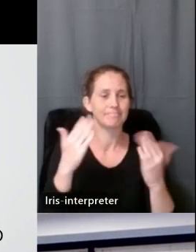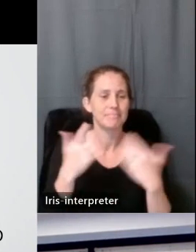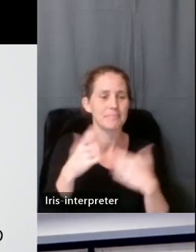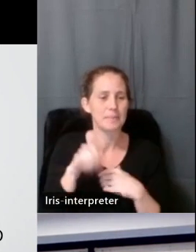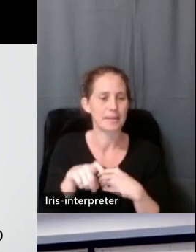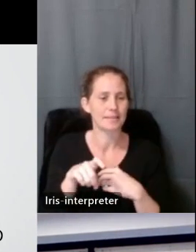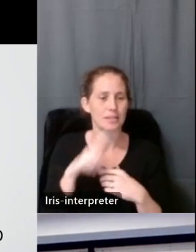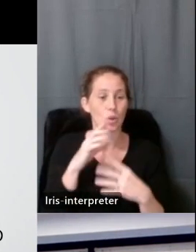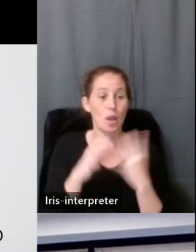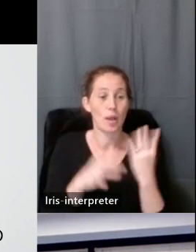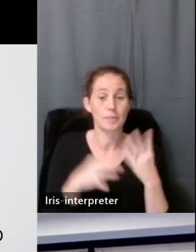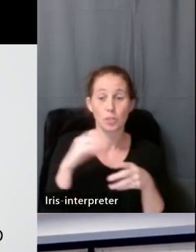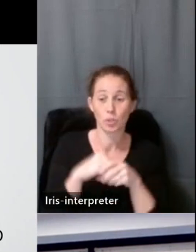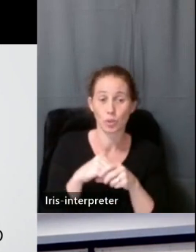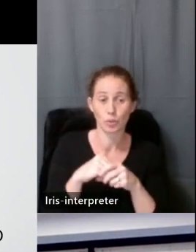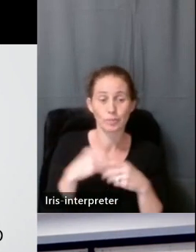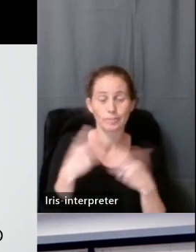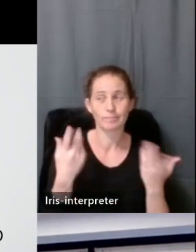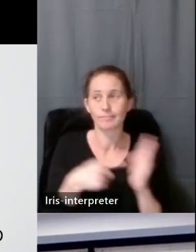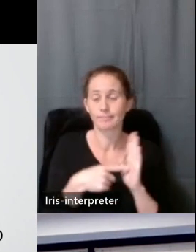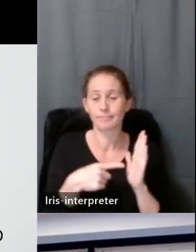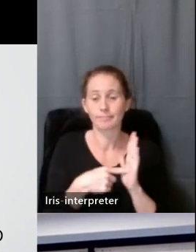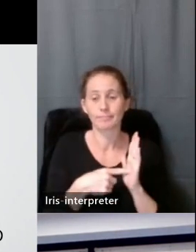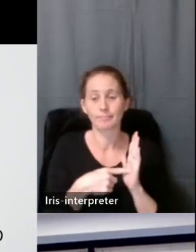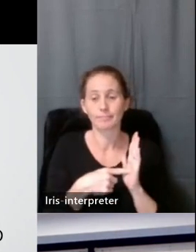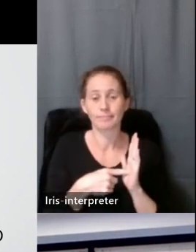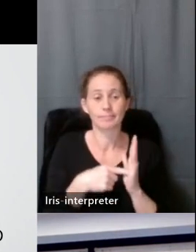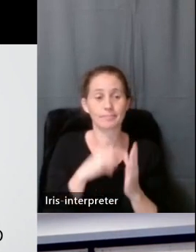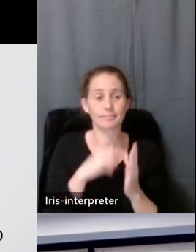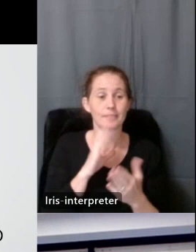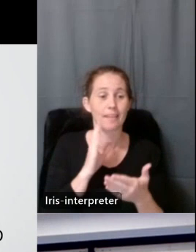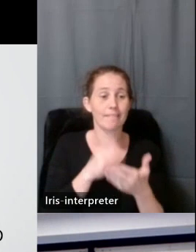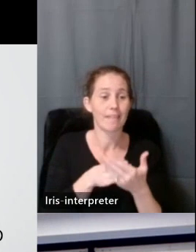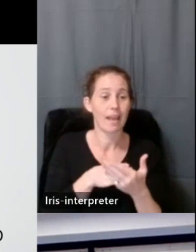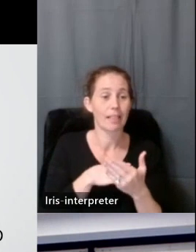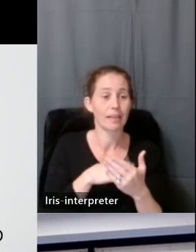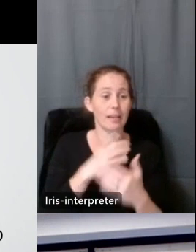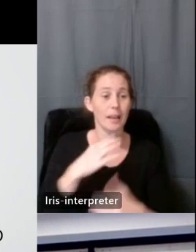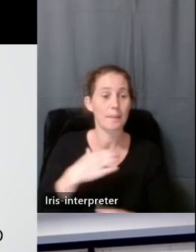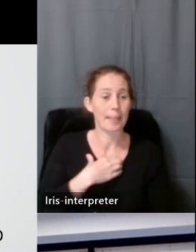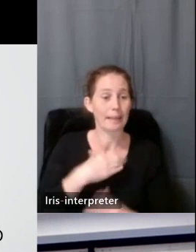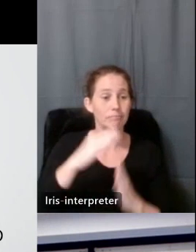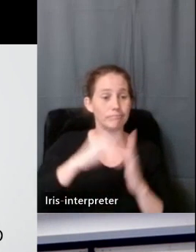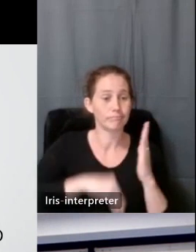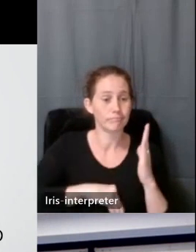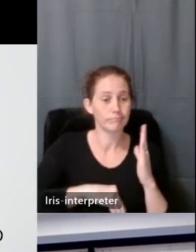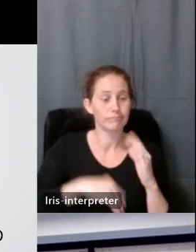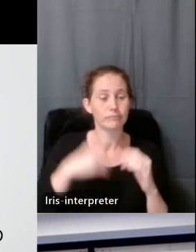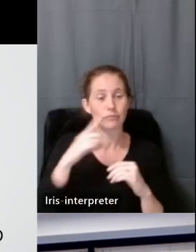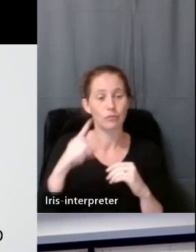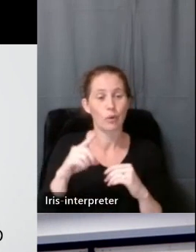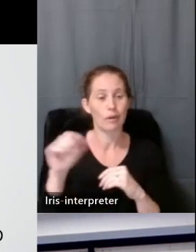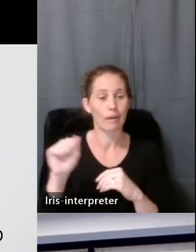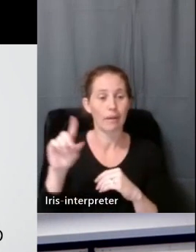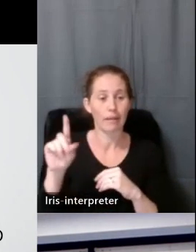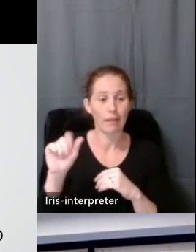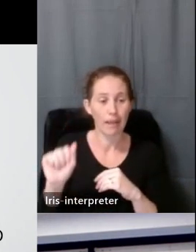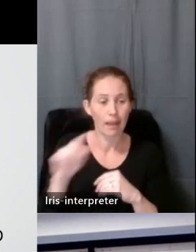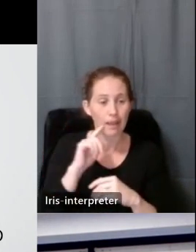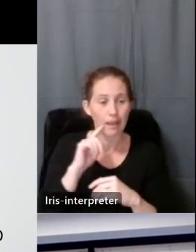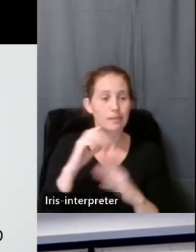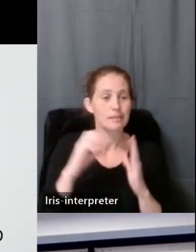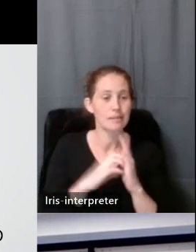So options include, for example, filing administrative complaints. For ADA and